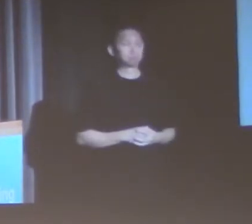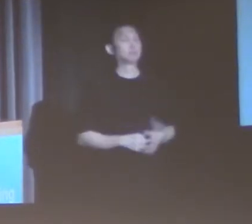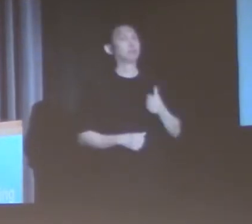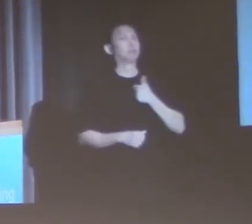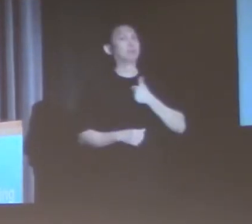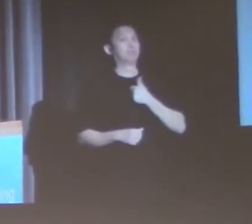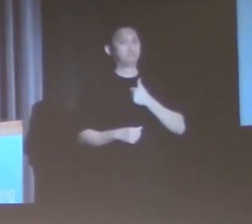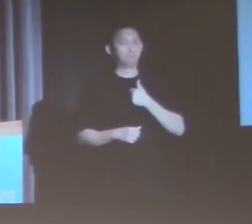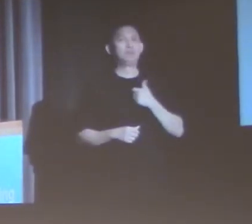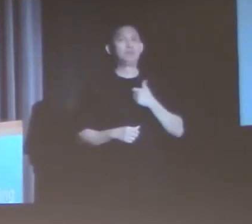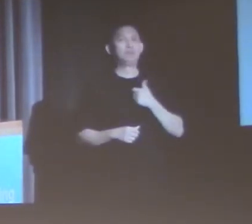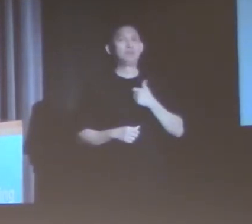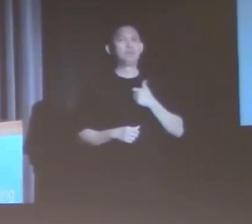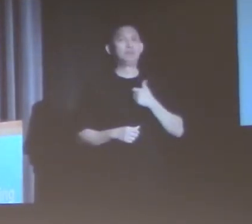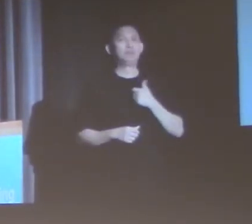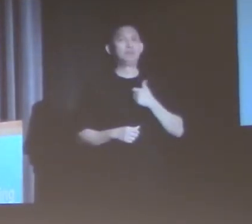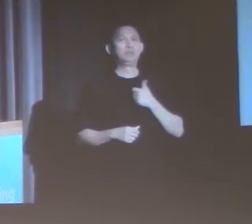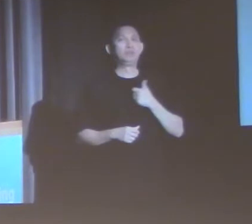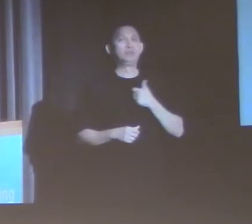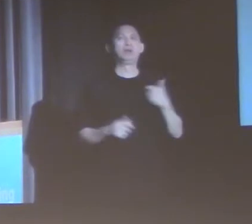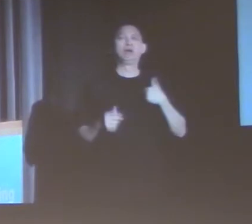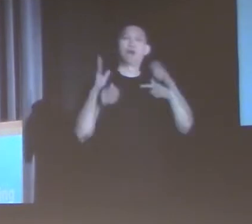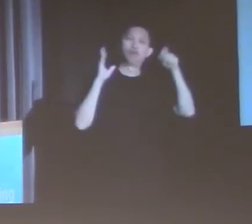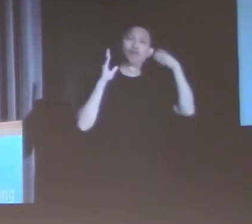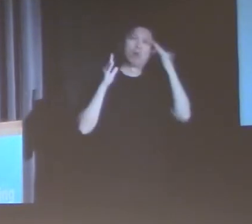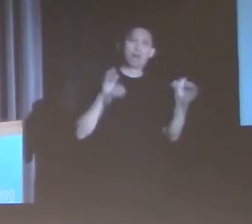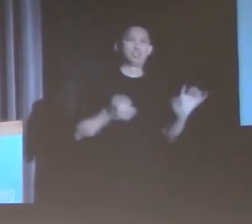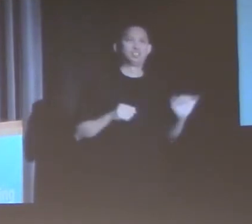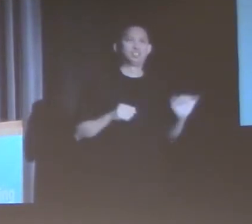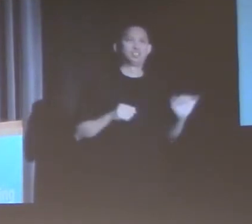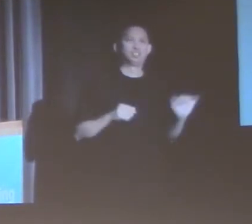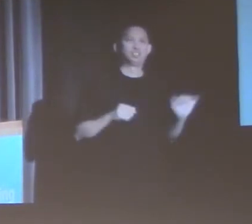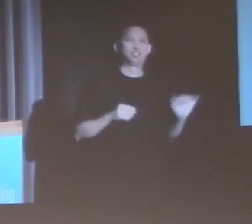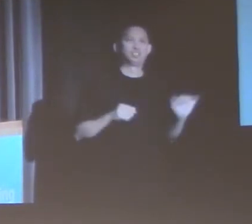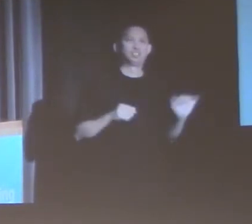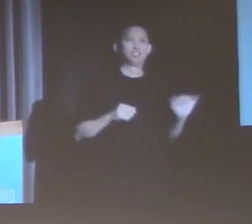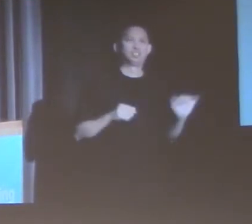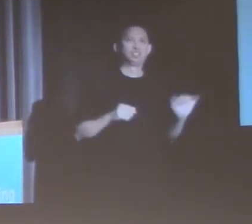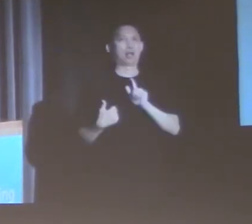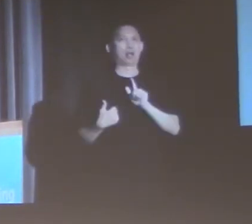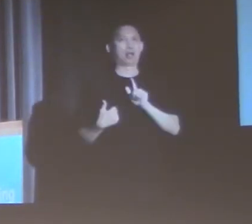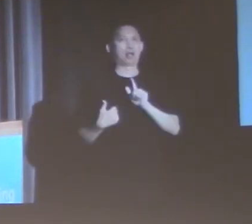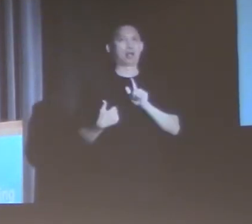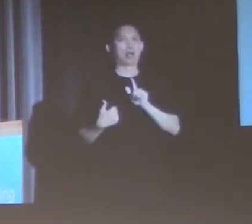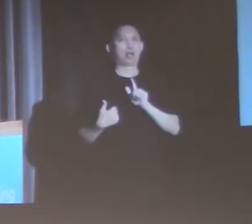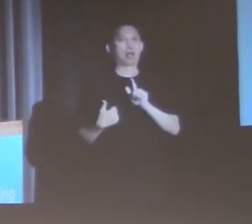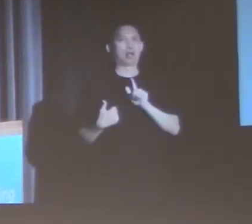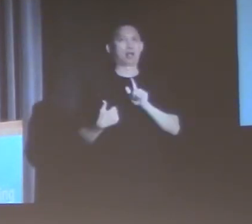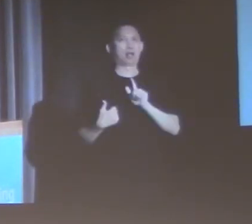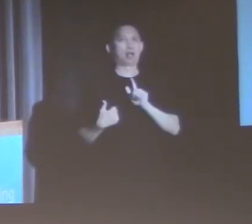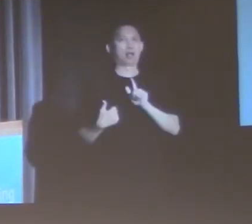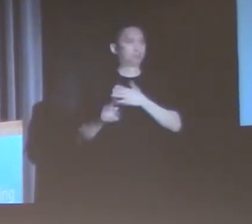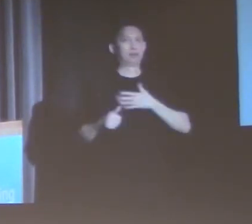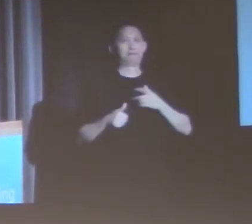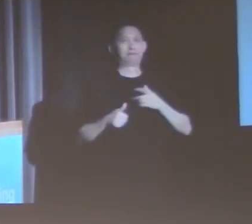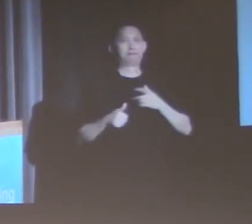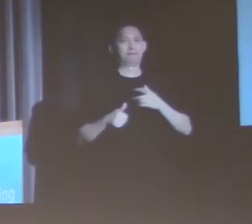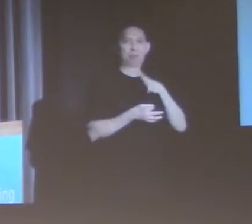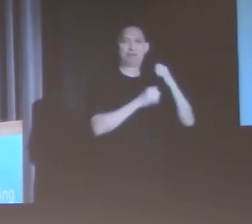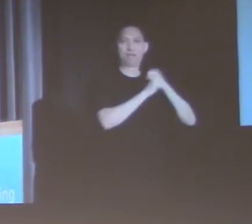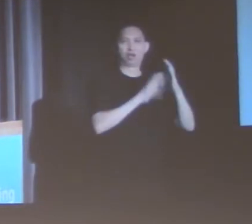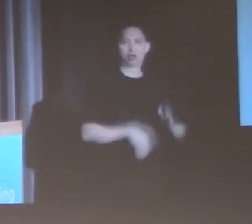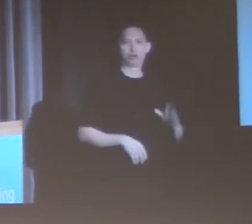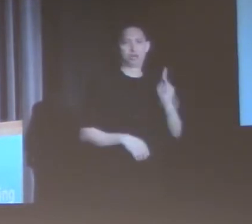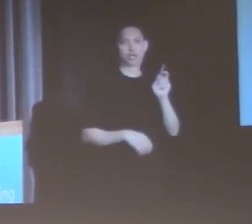this film because, as Chrystel mentioned, my first film was about Kurdish women fighters who were fighting the Islamic